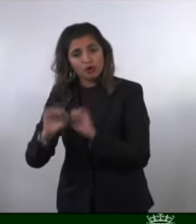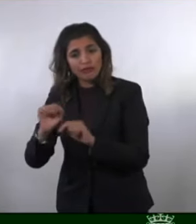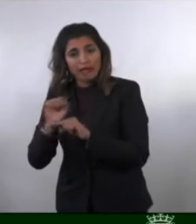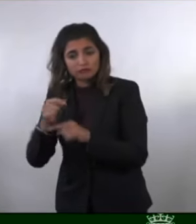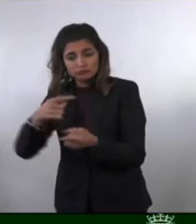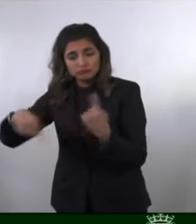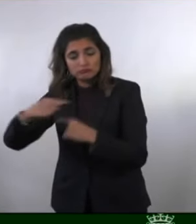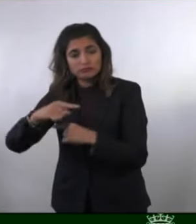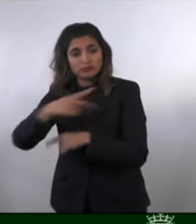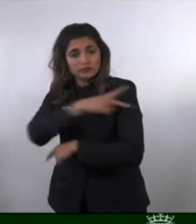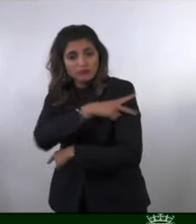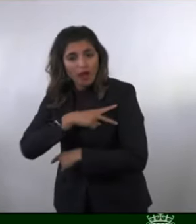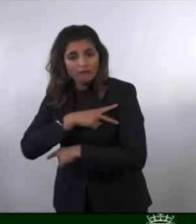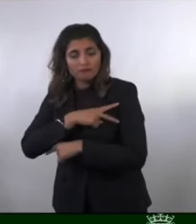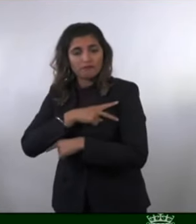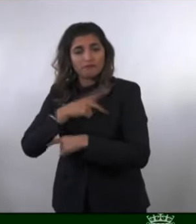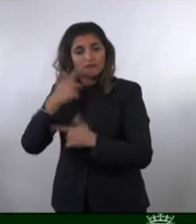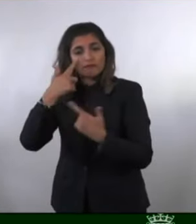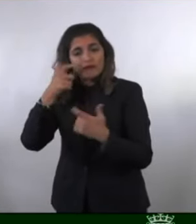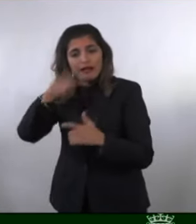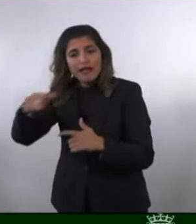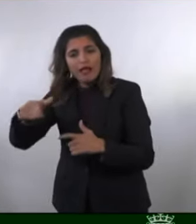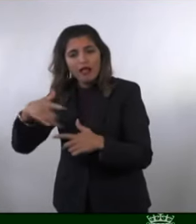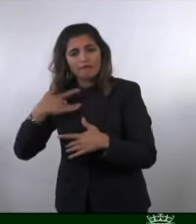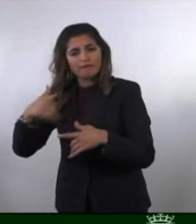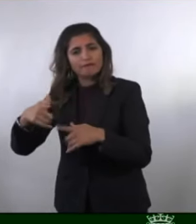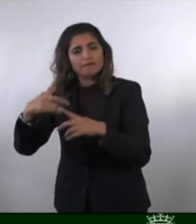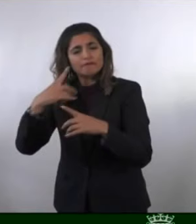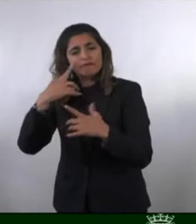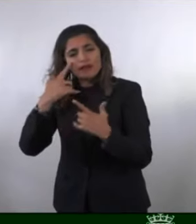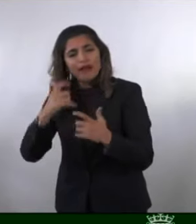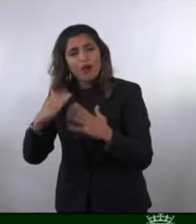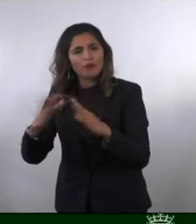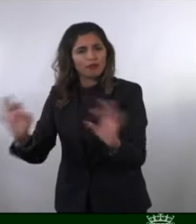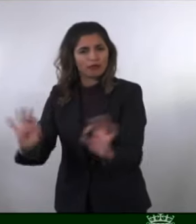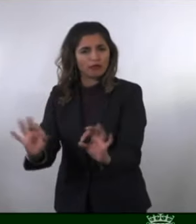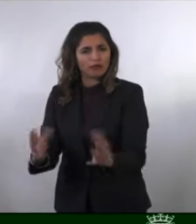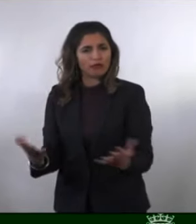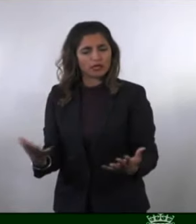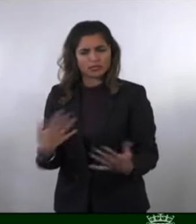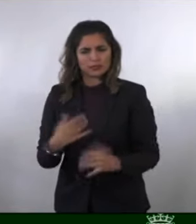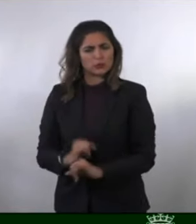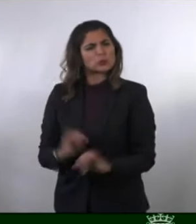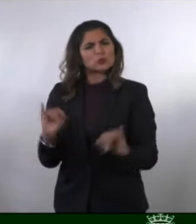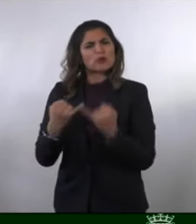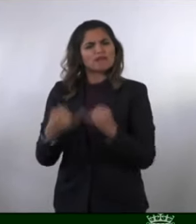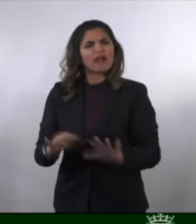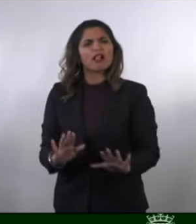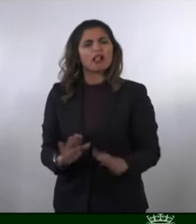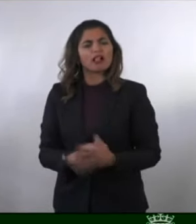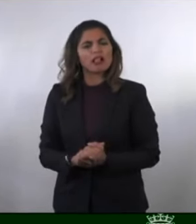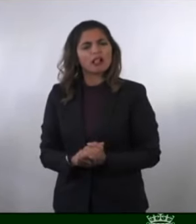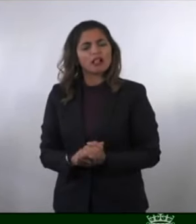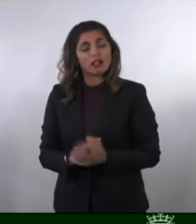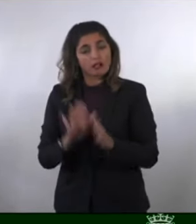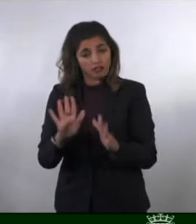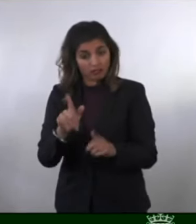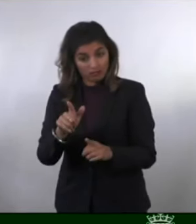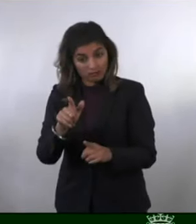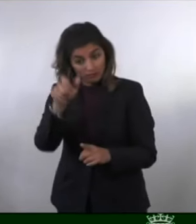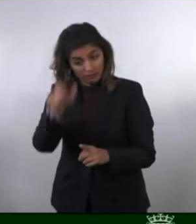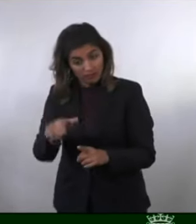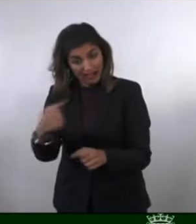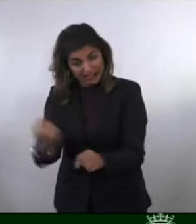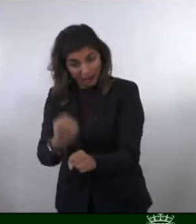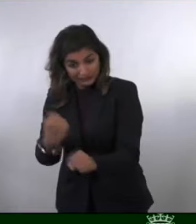pandemic. So will the Secretary of State guarantee today that no care home in England will